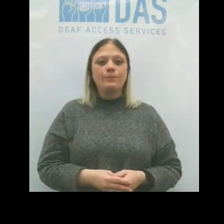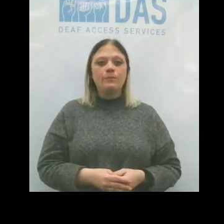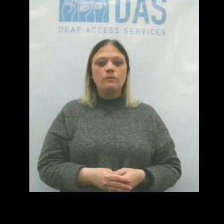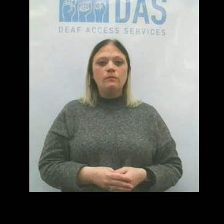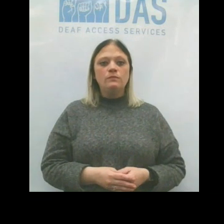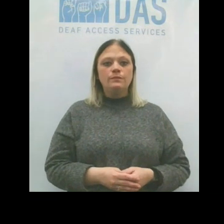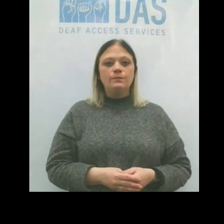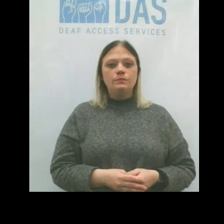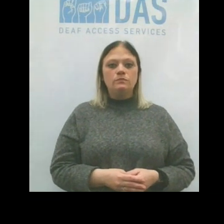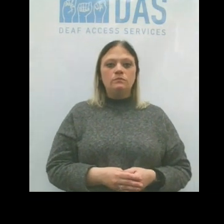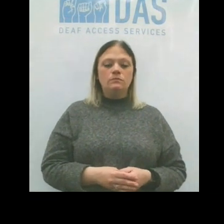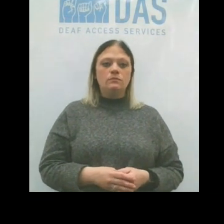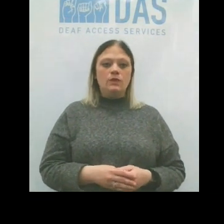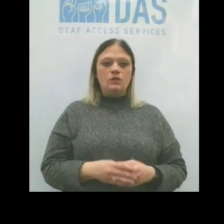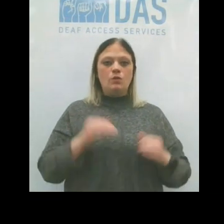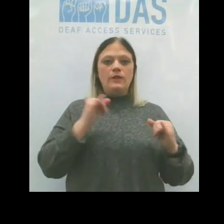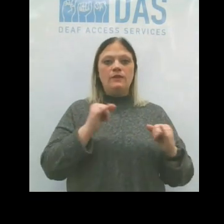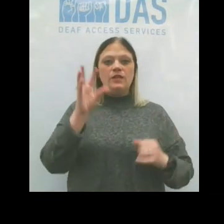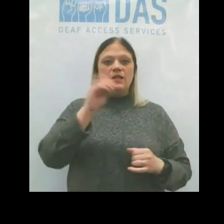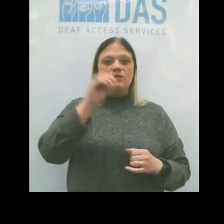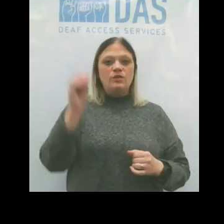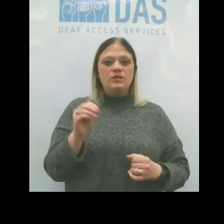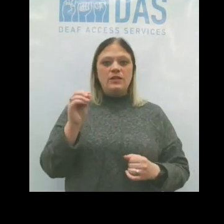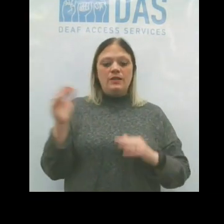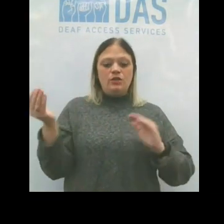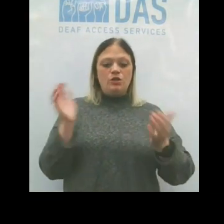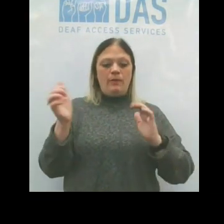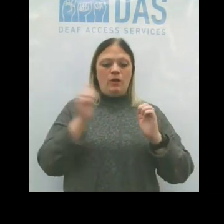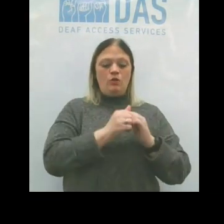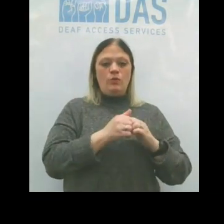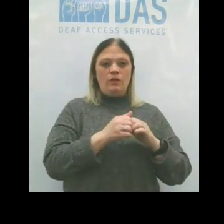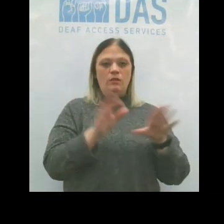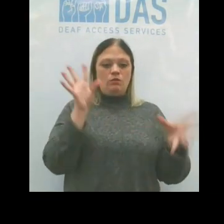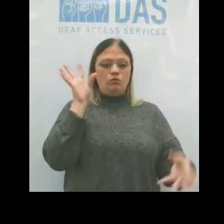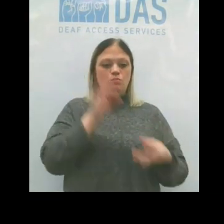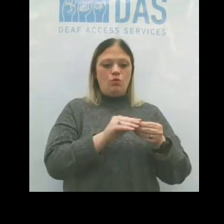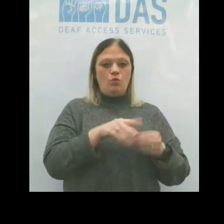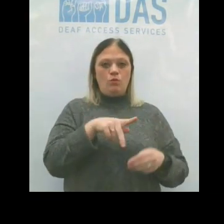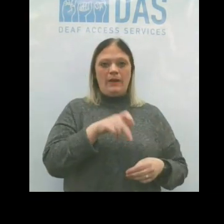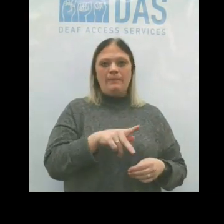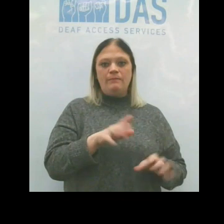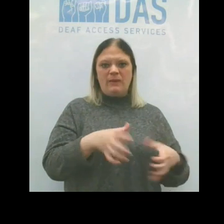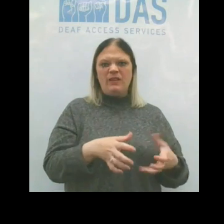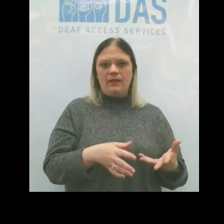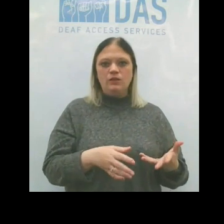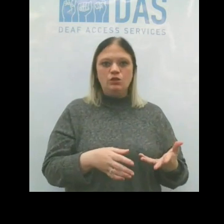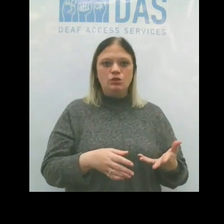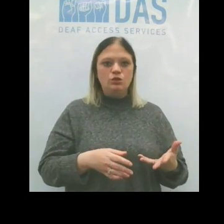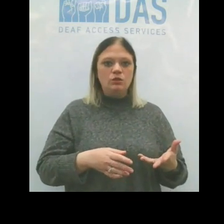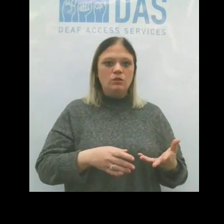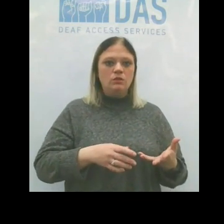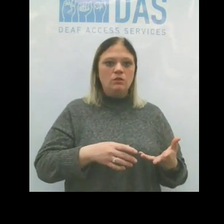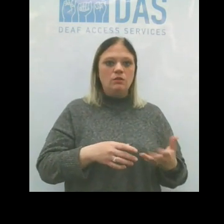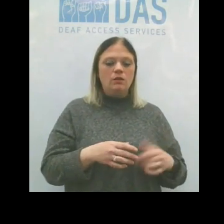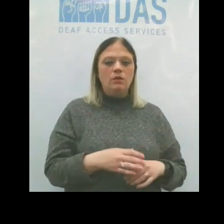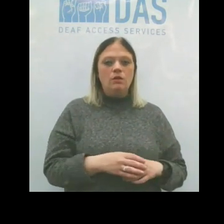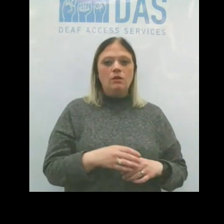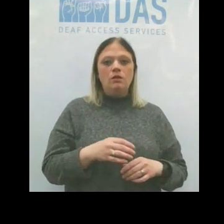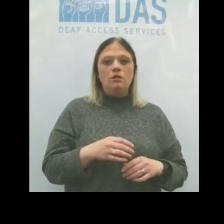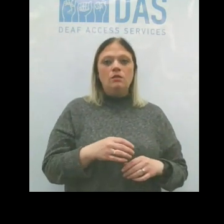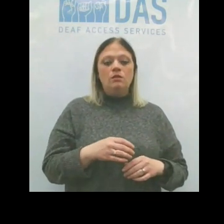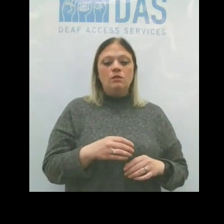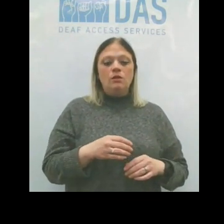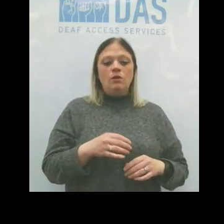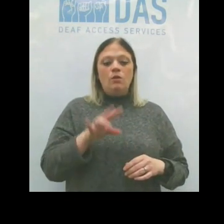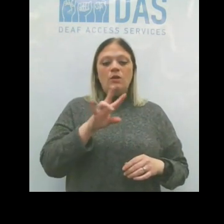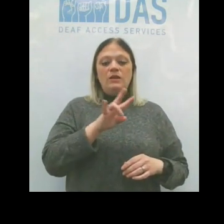the individuals as a percentage of the population are much greater that have died in the 70 and above